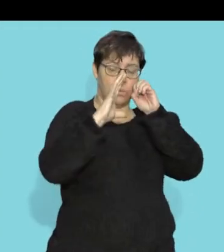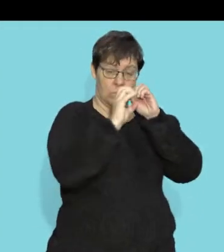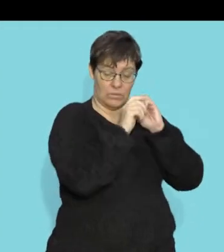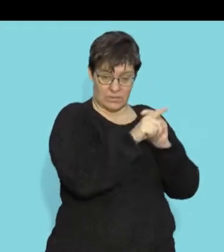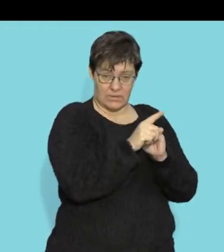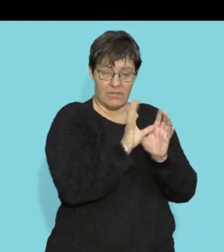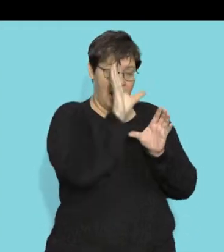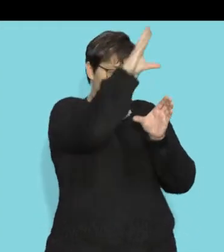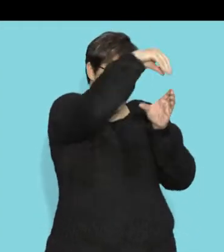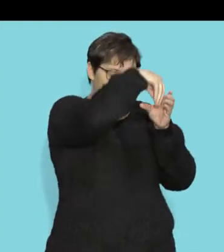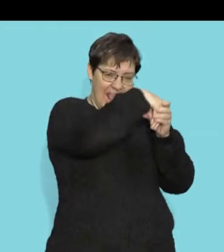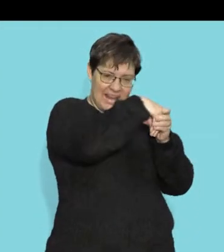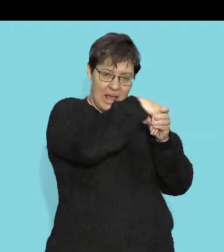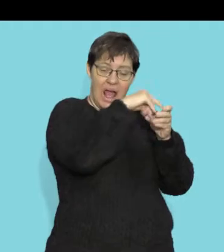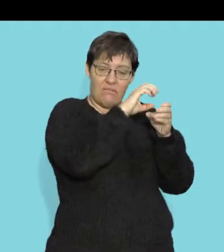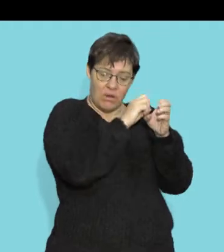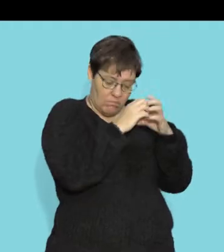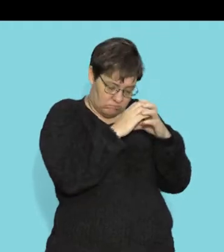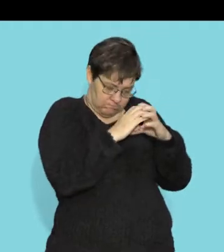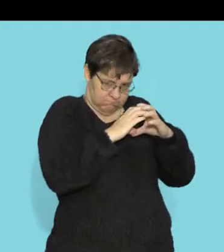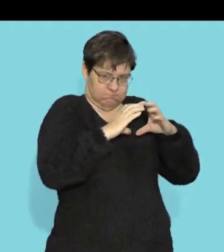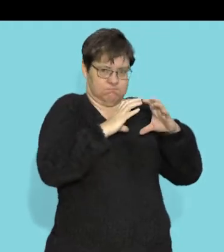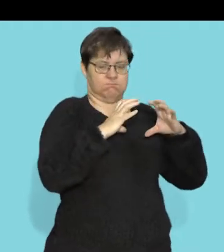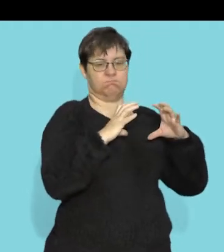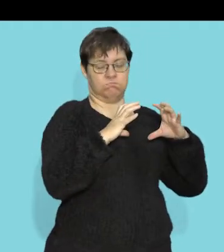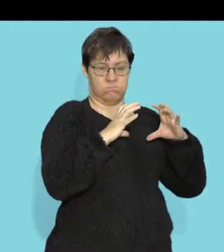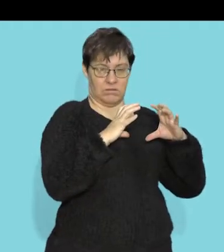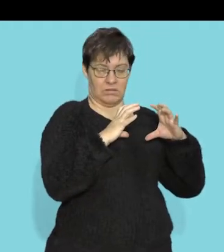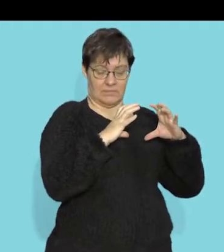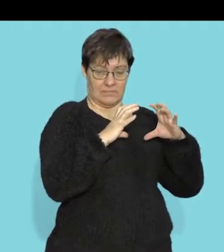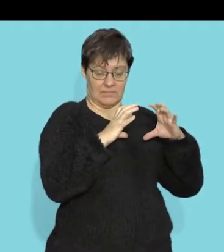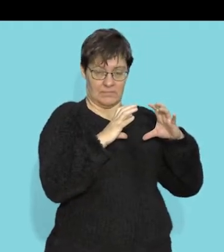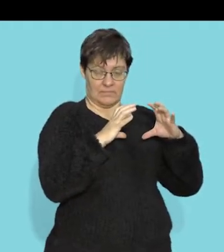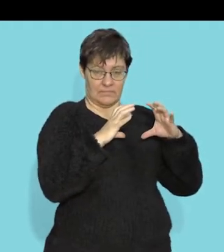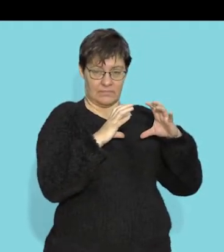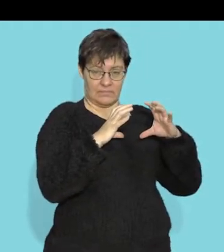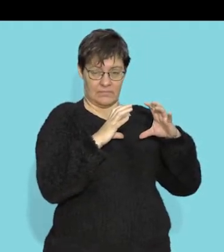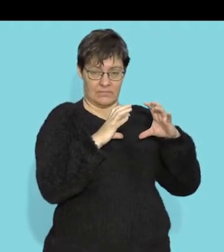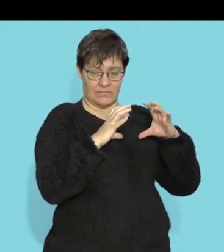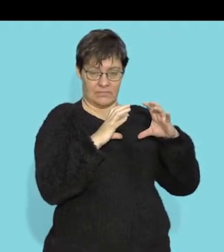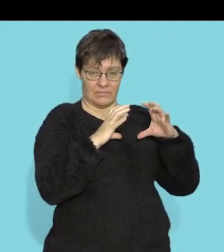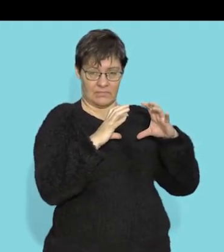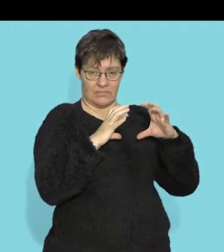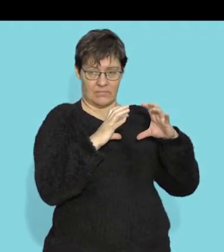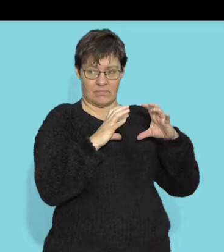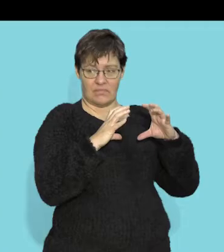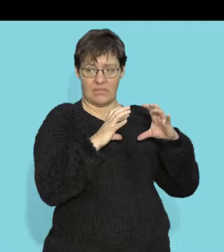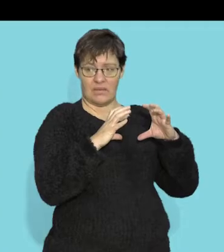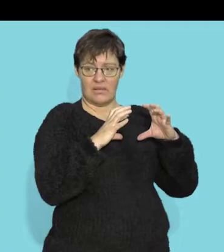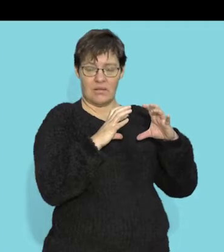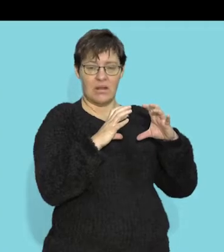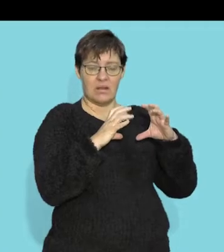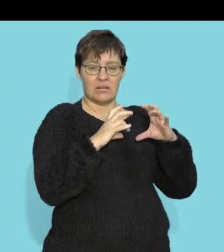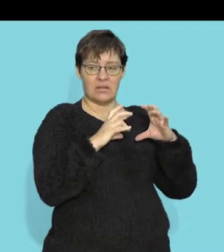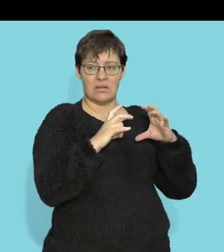move in, what does my alveoli do? It blows out, all right? It like, once it expands,